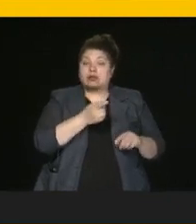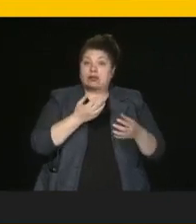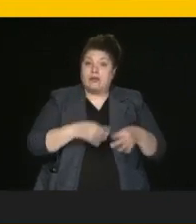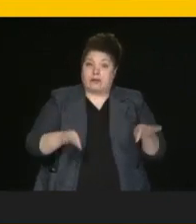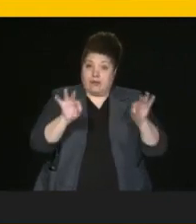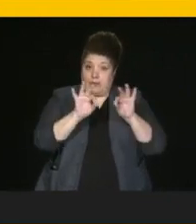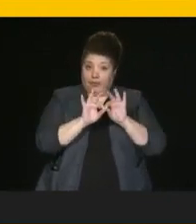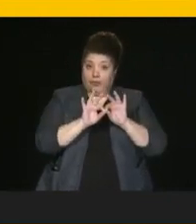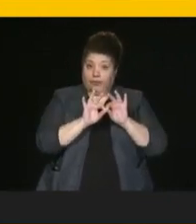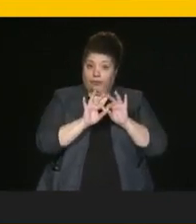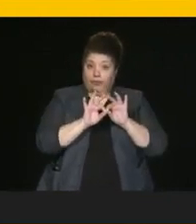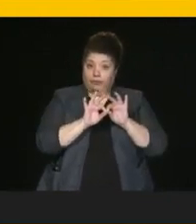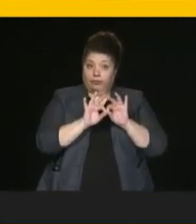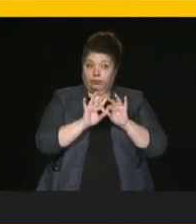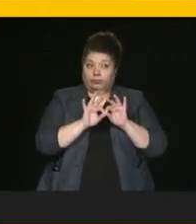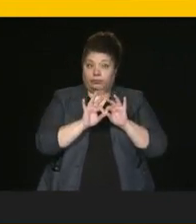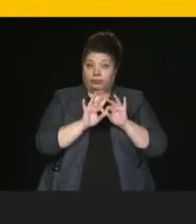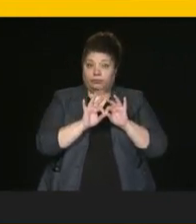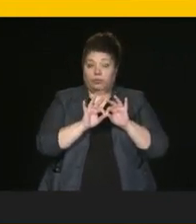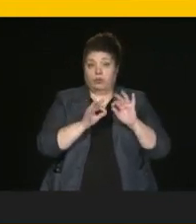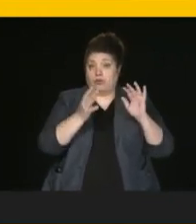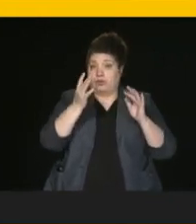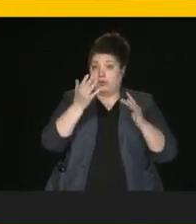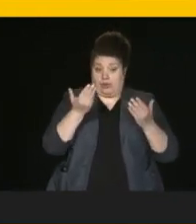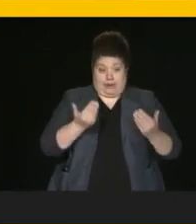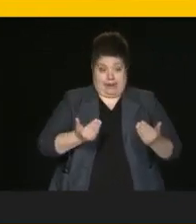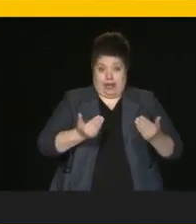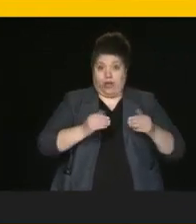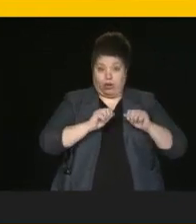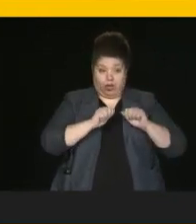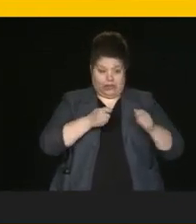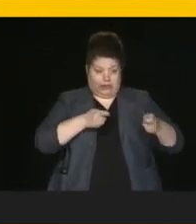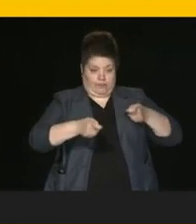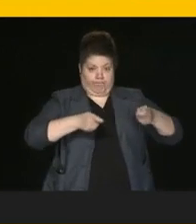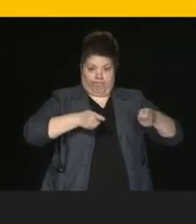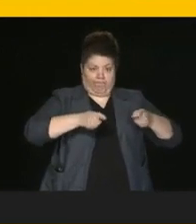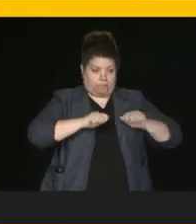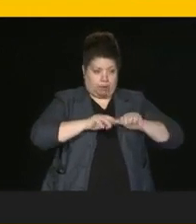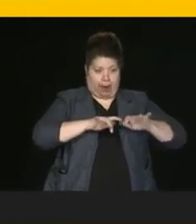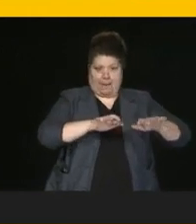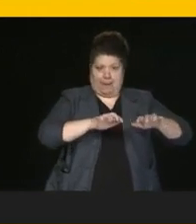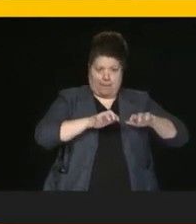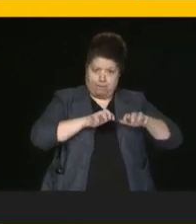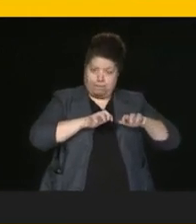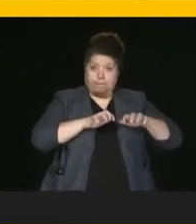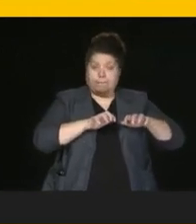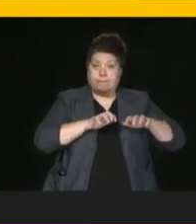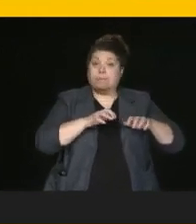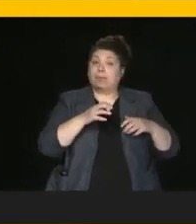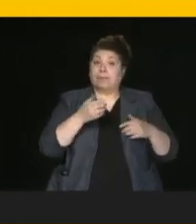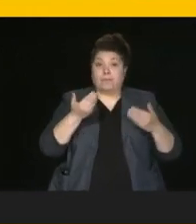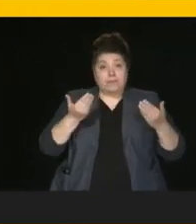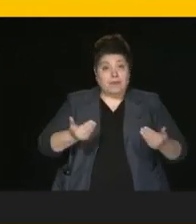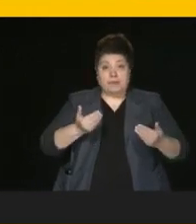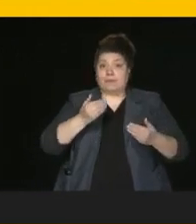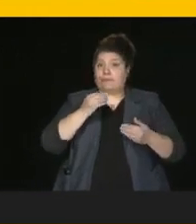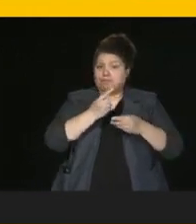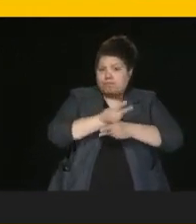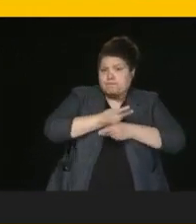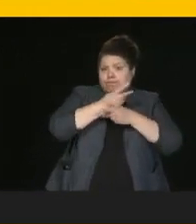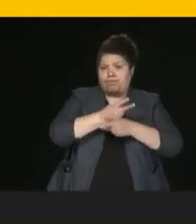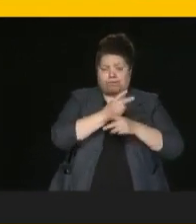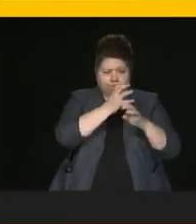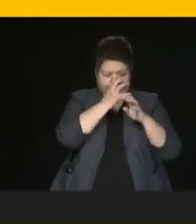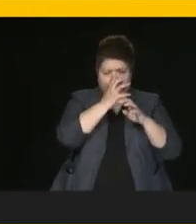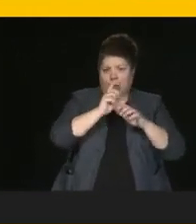control the epidemic during this first wave. However, even with these measures in place, we expect that some public